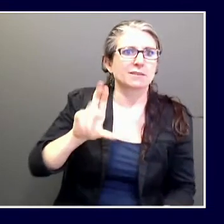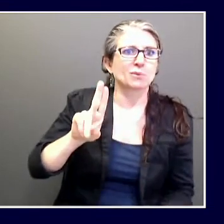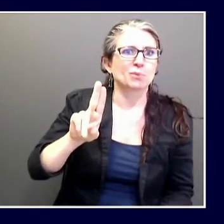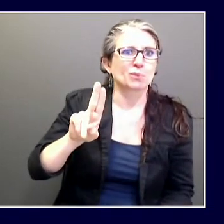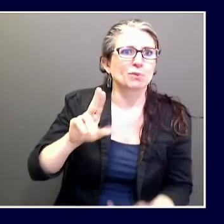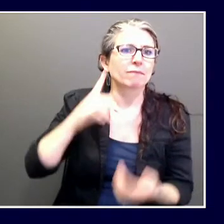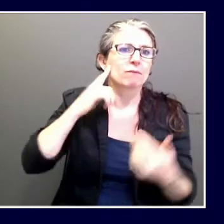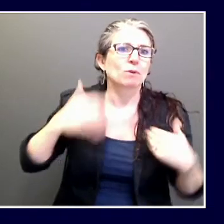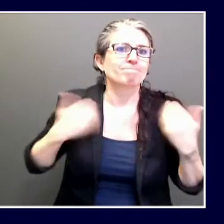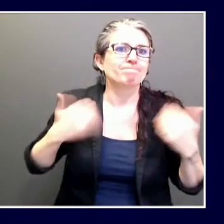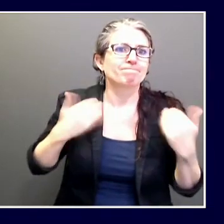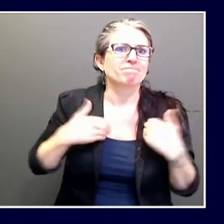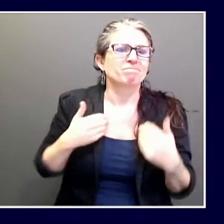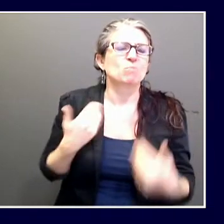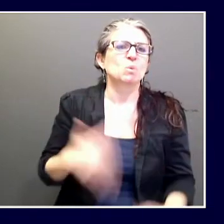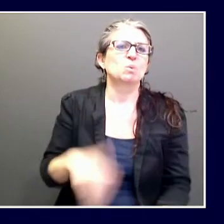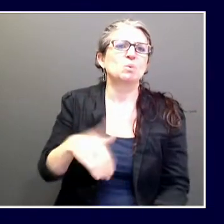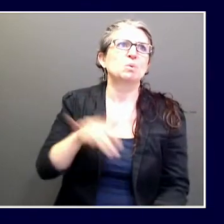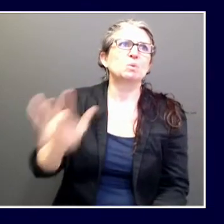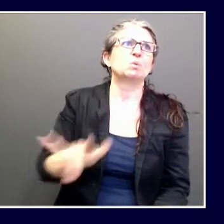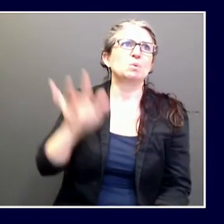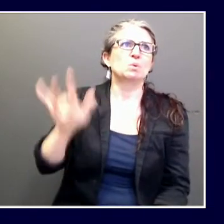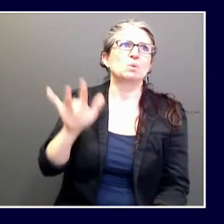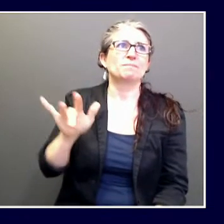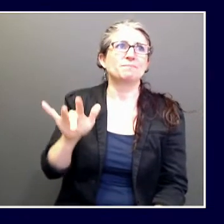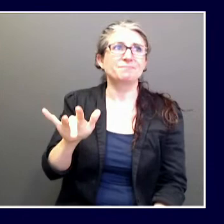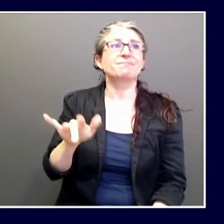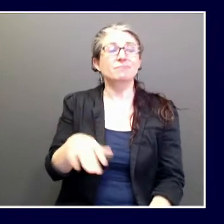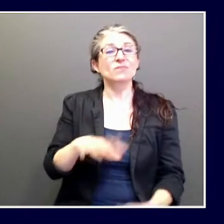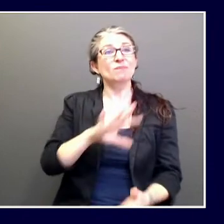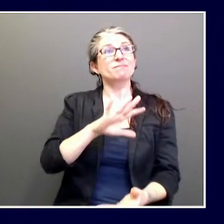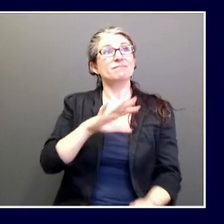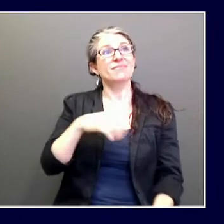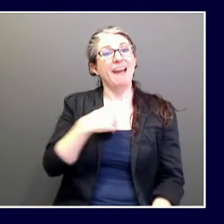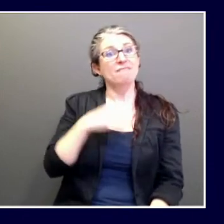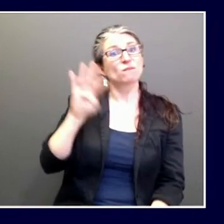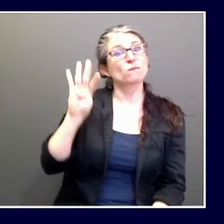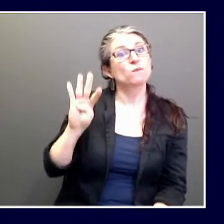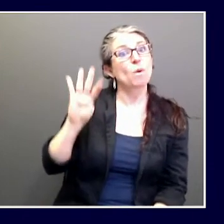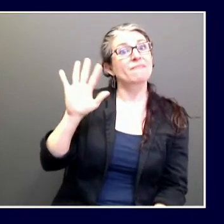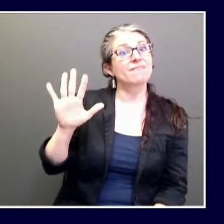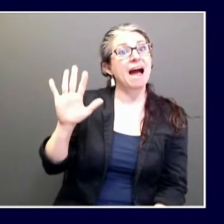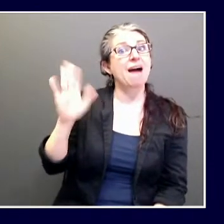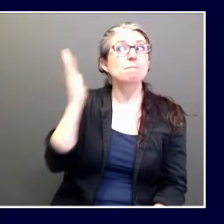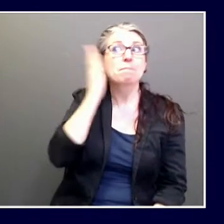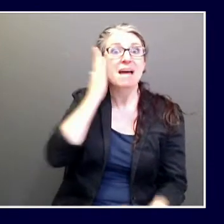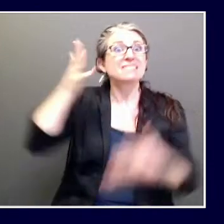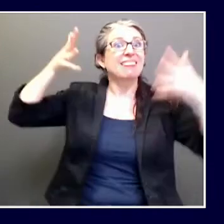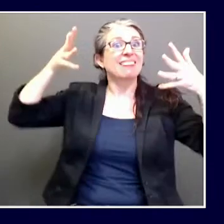are 45 available and fully staffed intensive care unit beds.